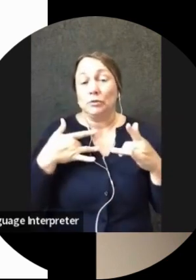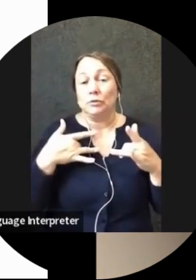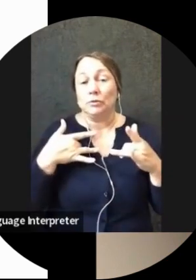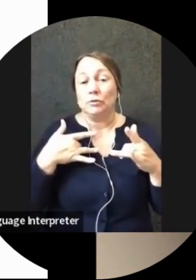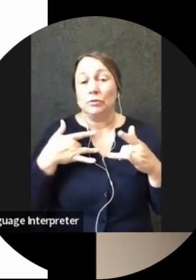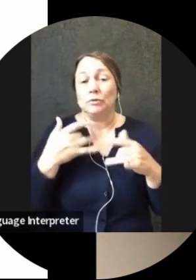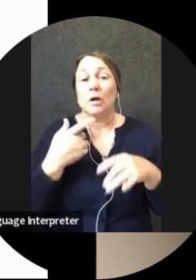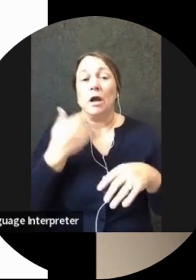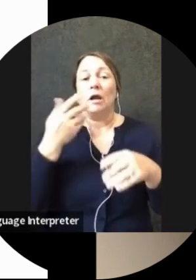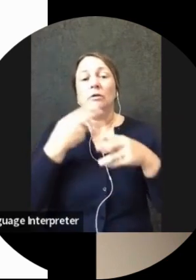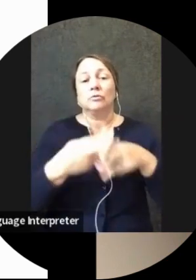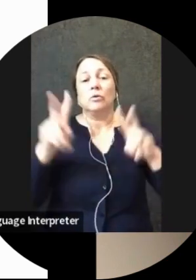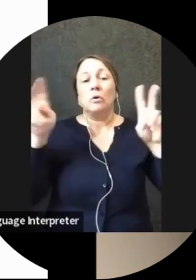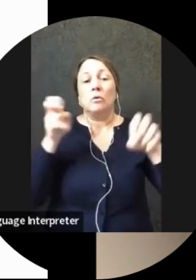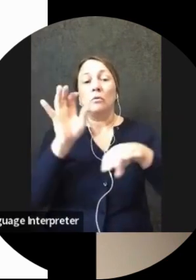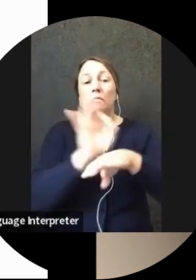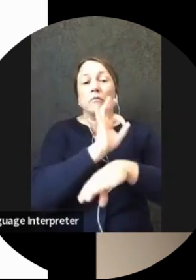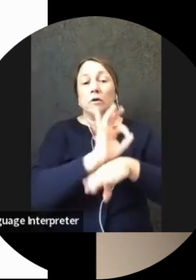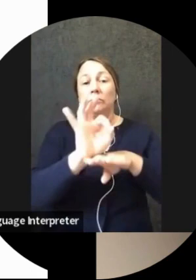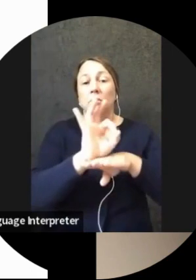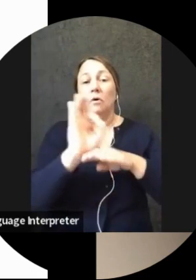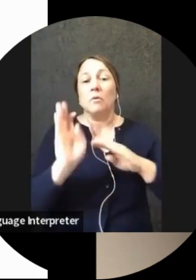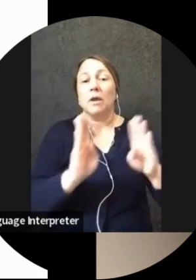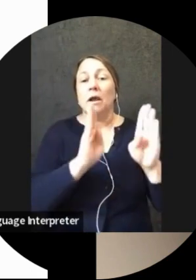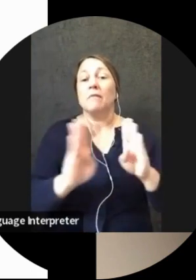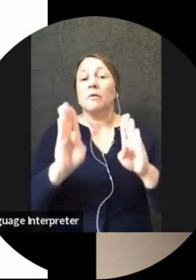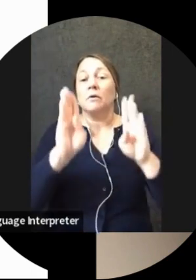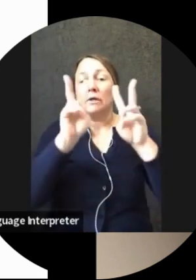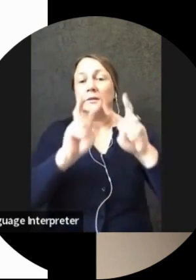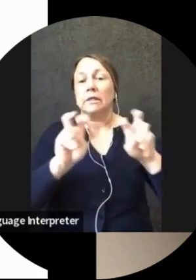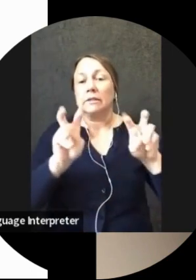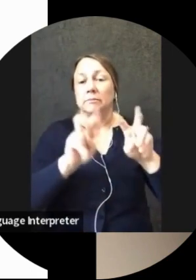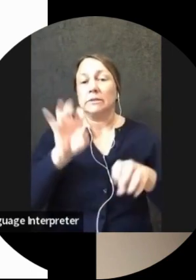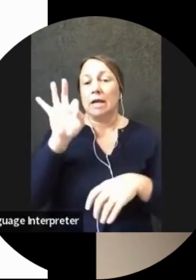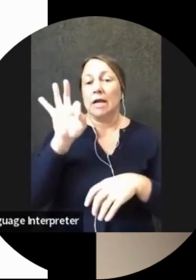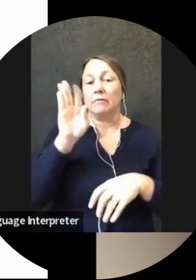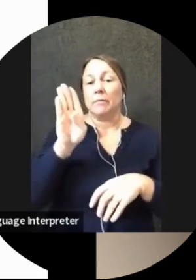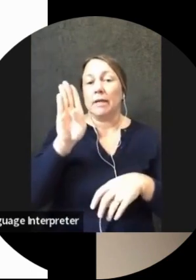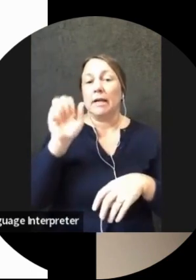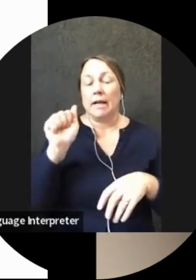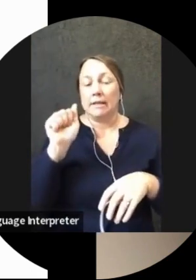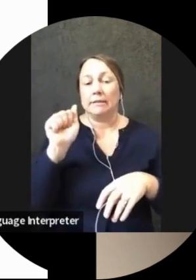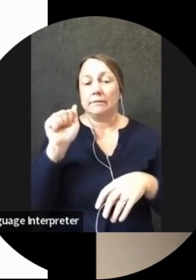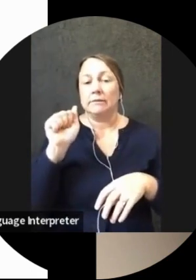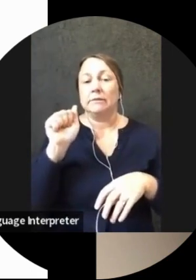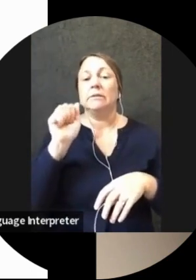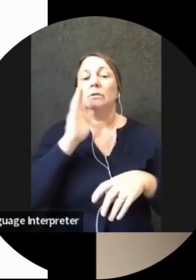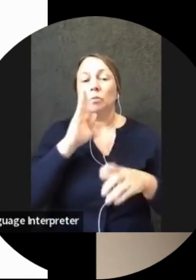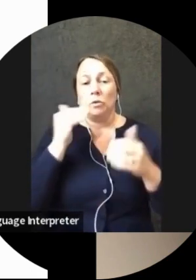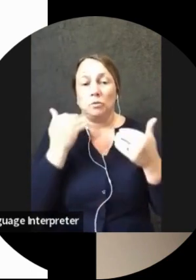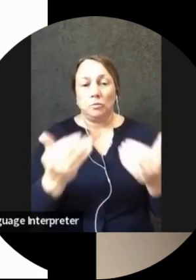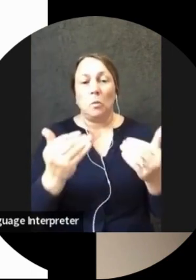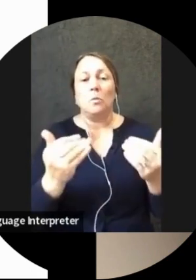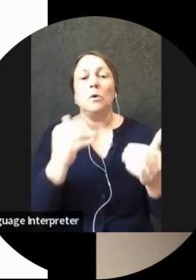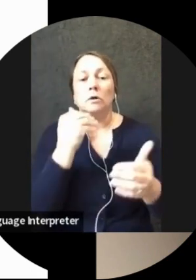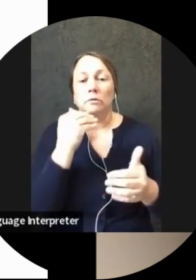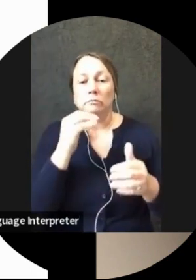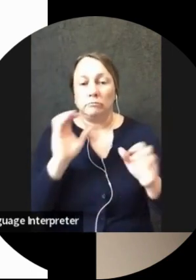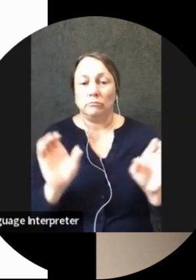assessment, frequently called just an FBA, is conducted, and that's usually